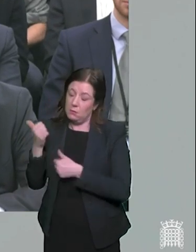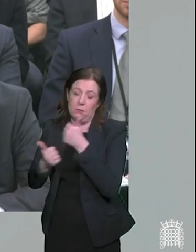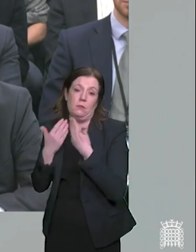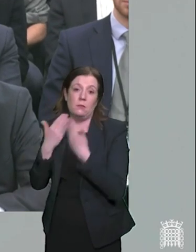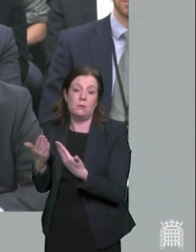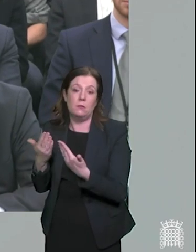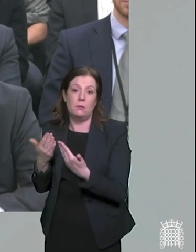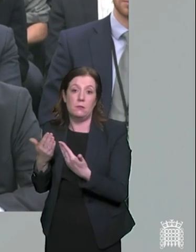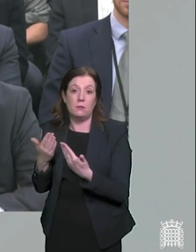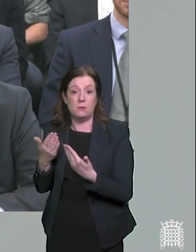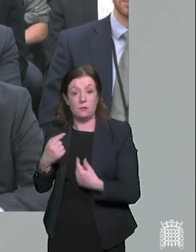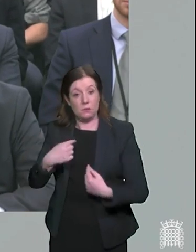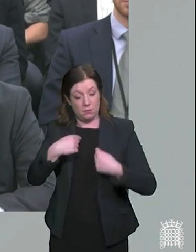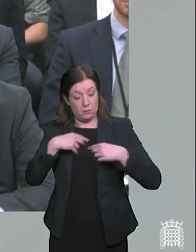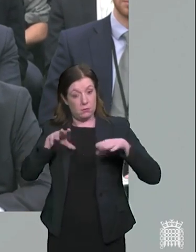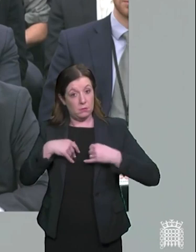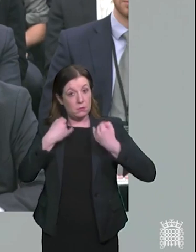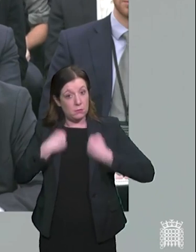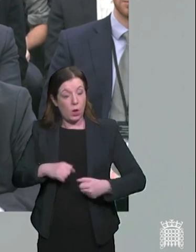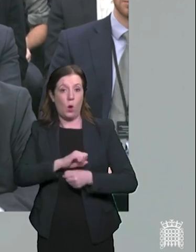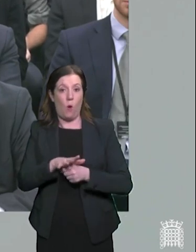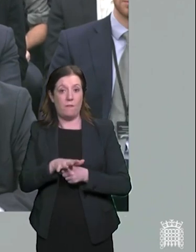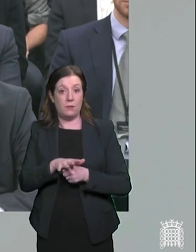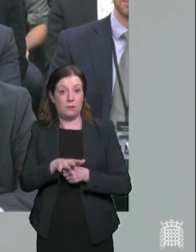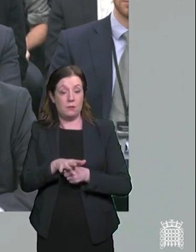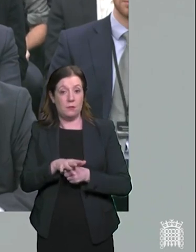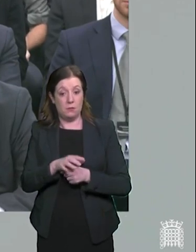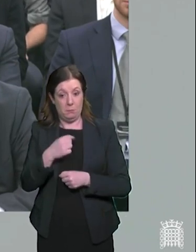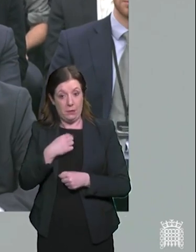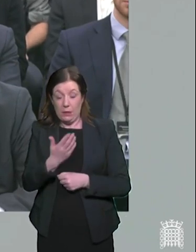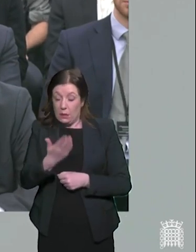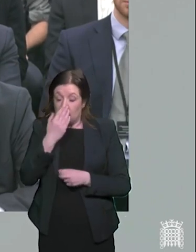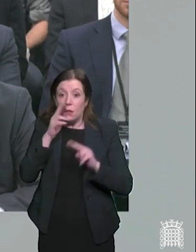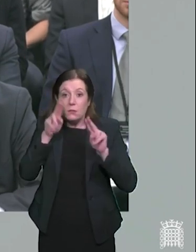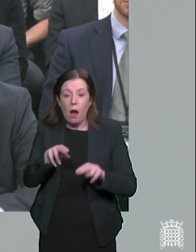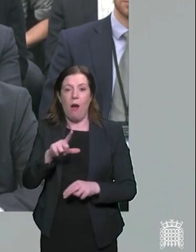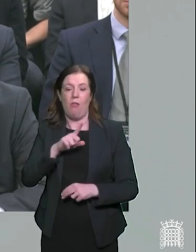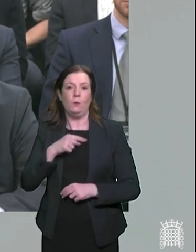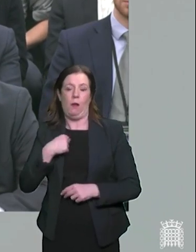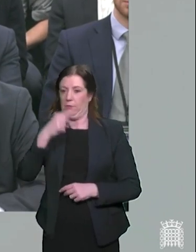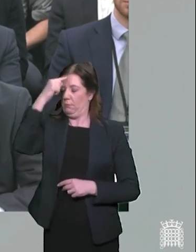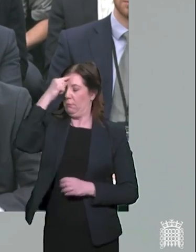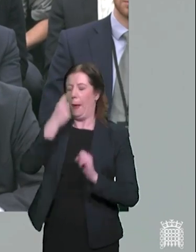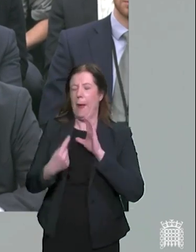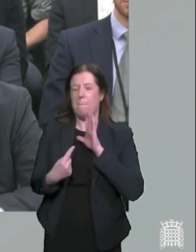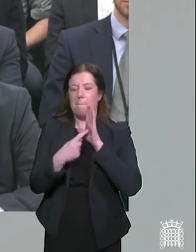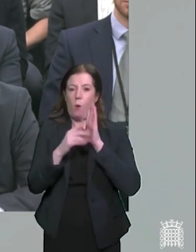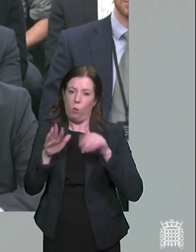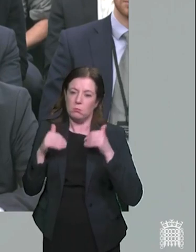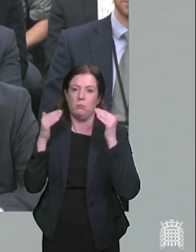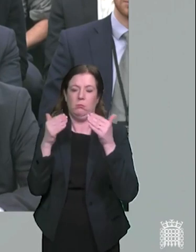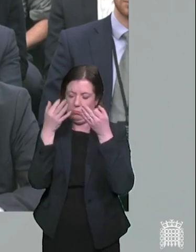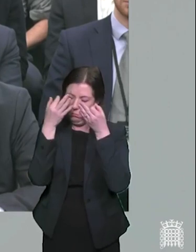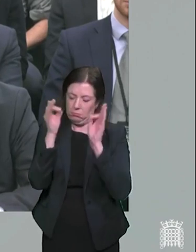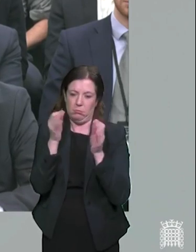this committee that this disease almost killed me, it's only to stress how seriously I took the measures we needed to stop it spreading, as I